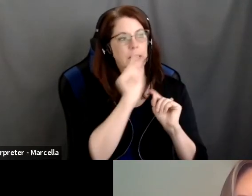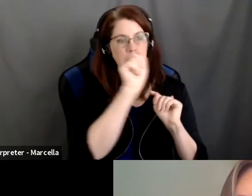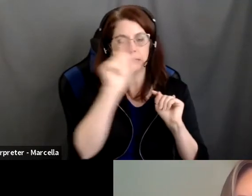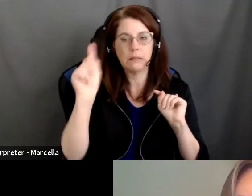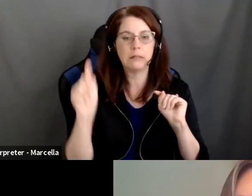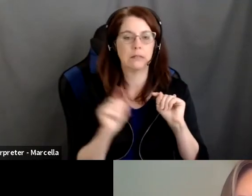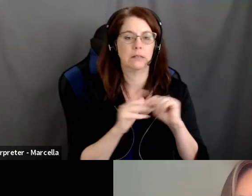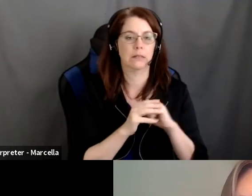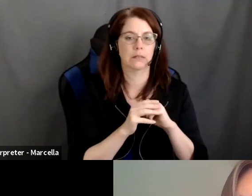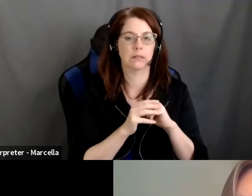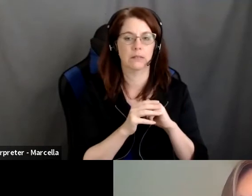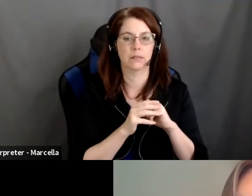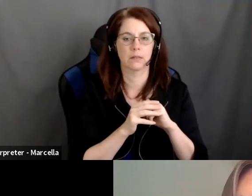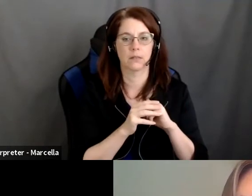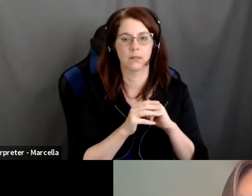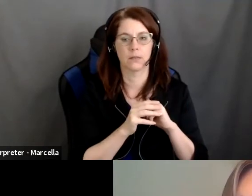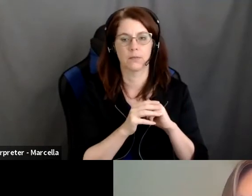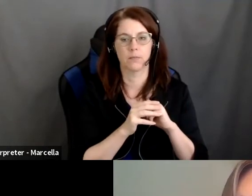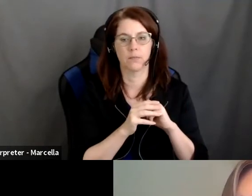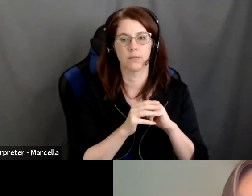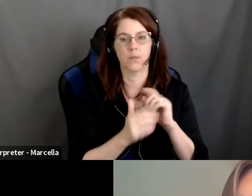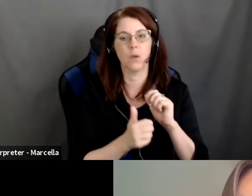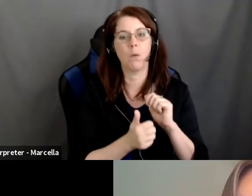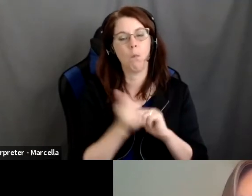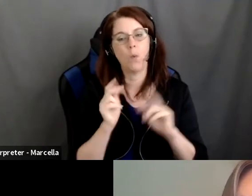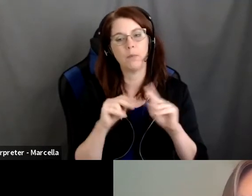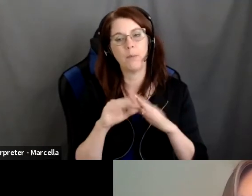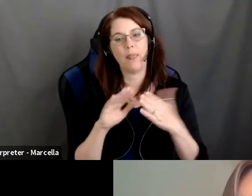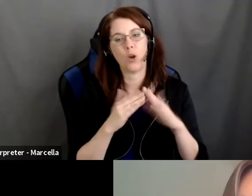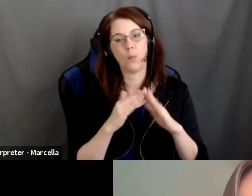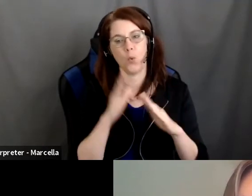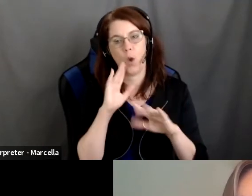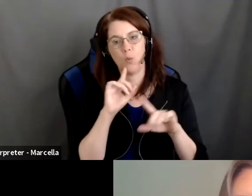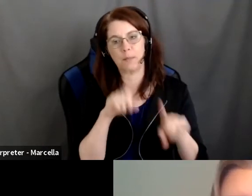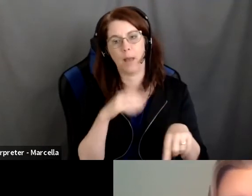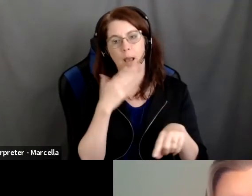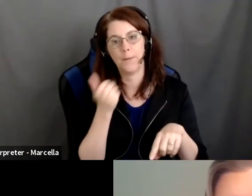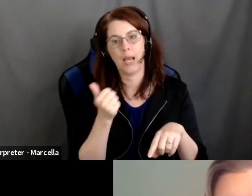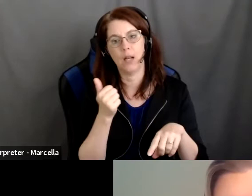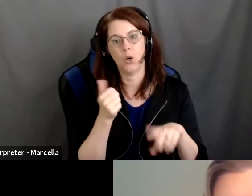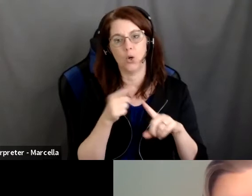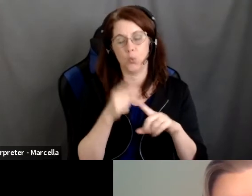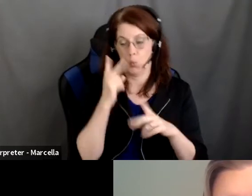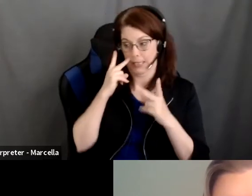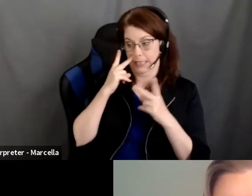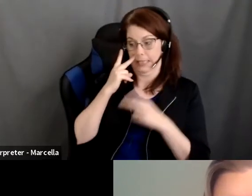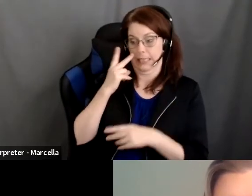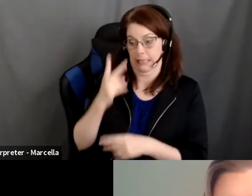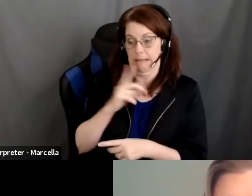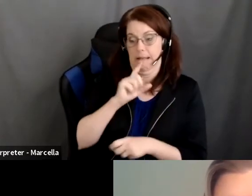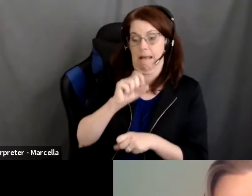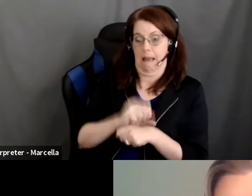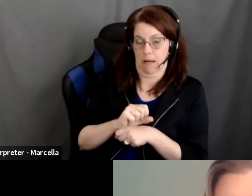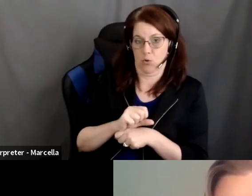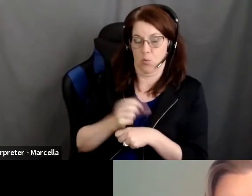I think most people in your communities are going to respond better to seeing the actual physical